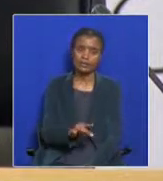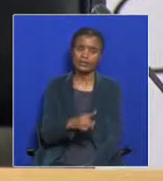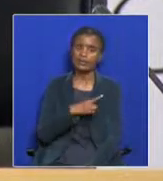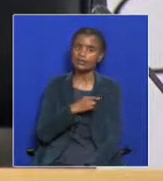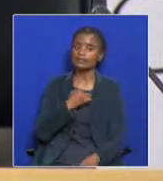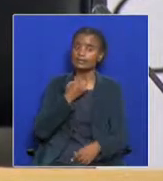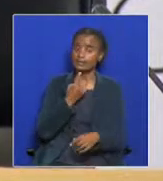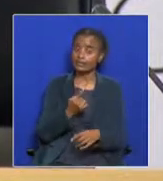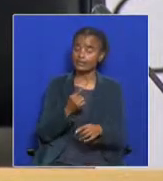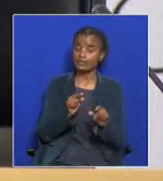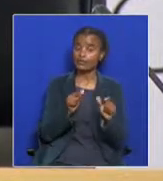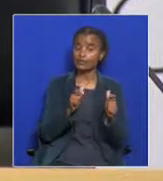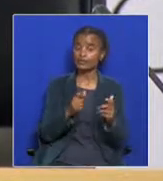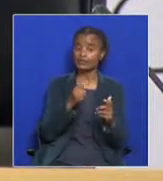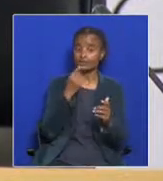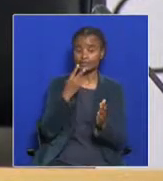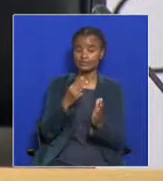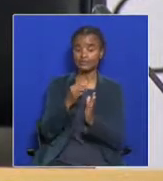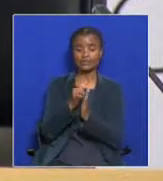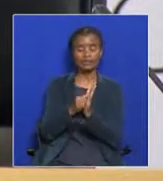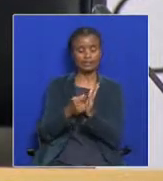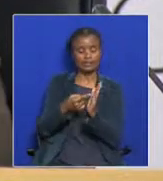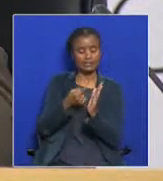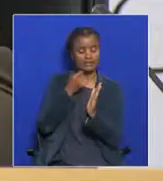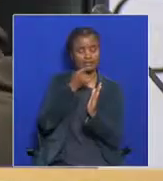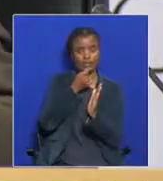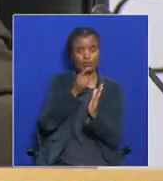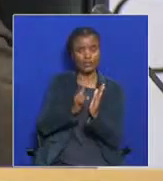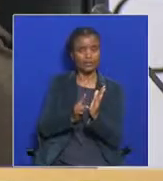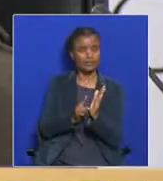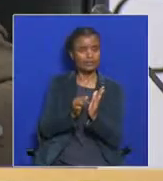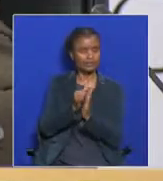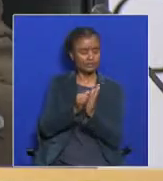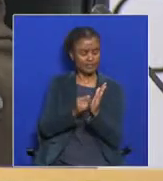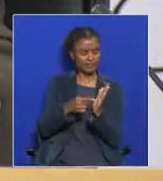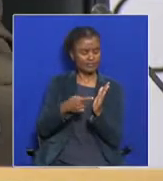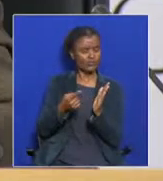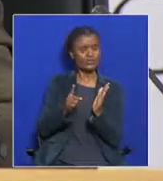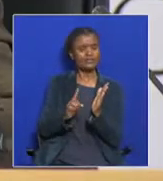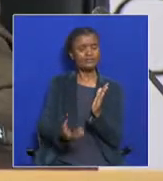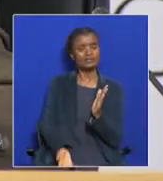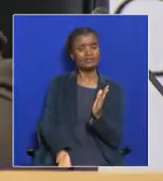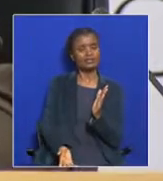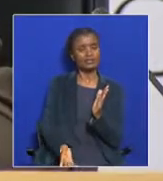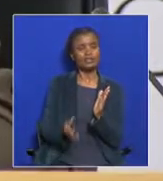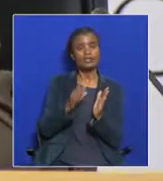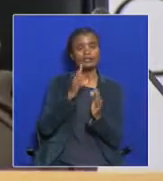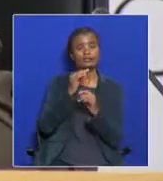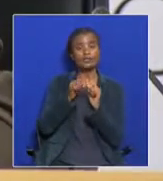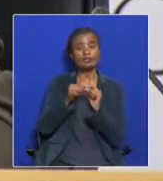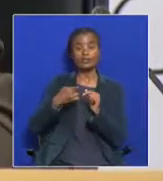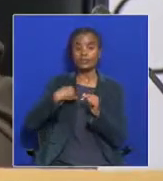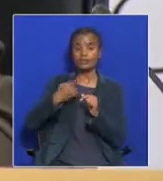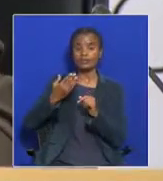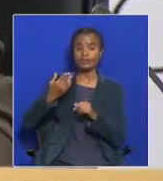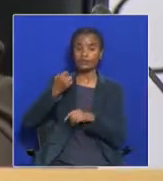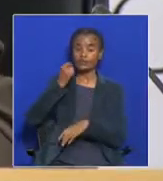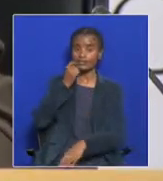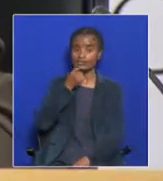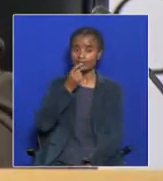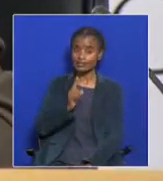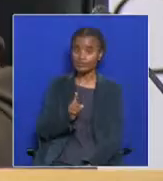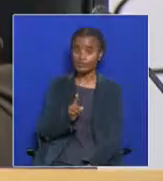What does it tell us? What sort of a statement is this? It talks to what I've been saying, that all this entire